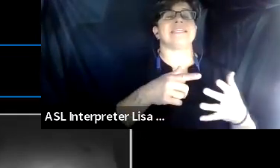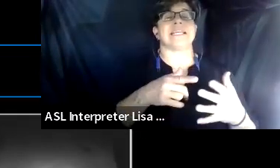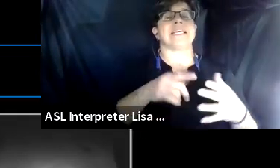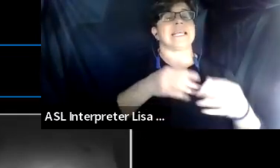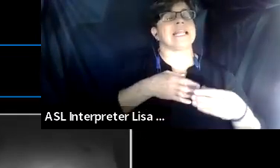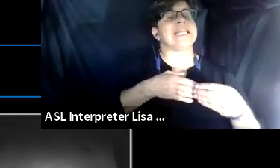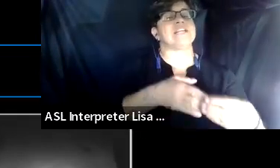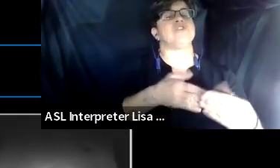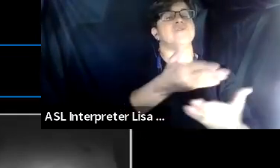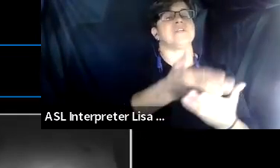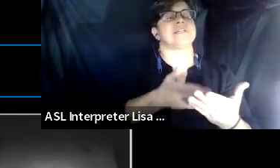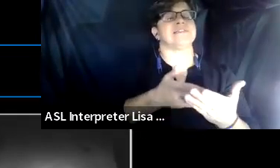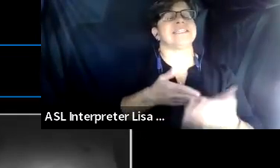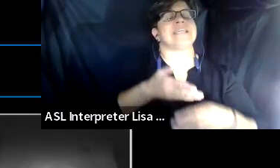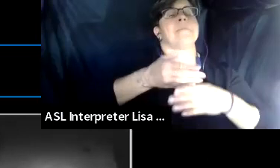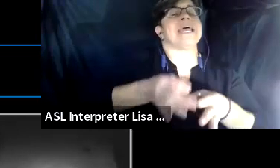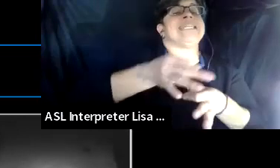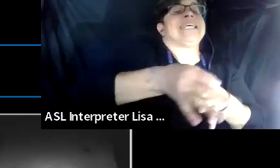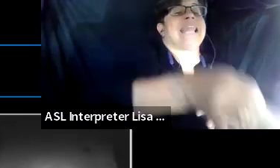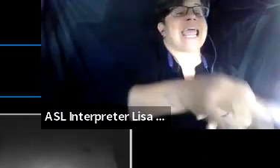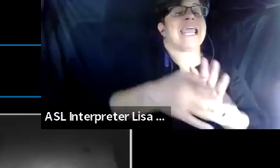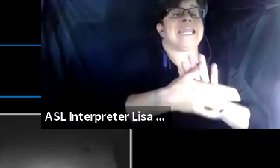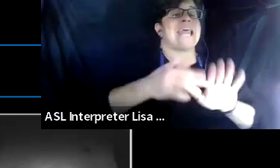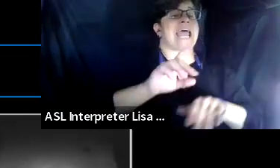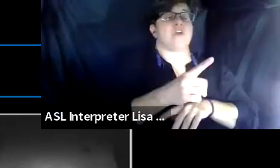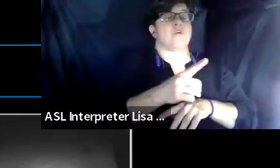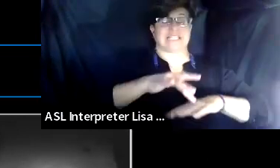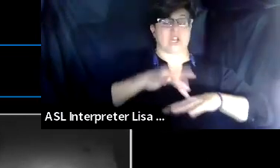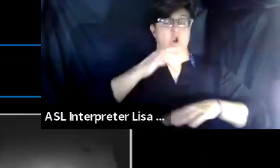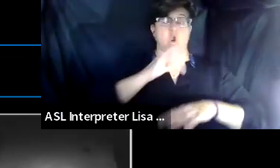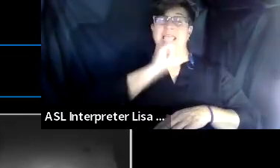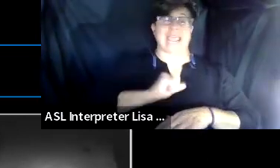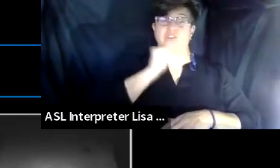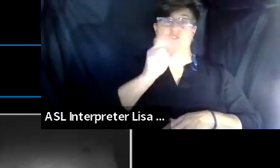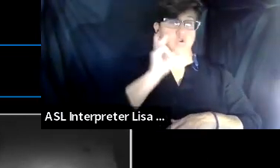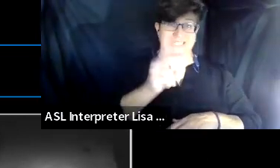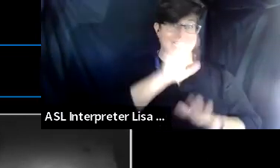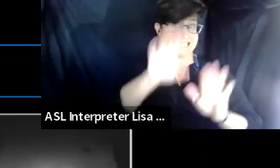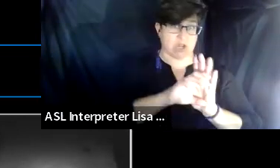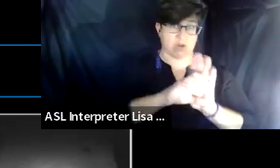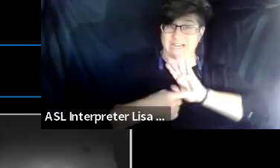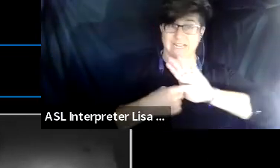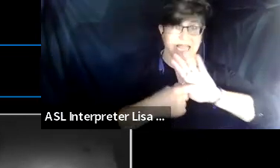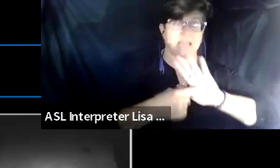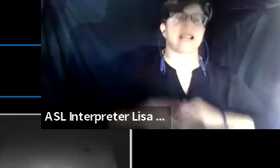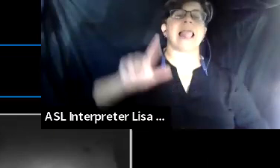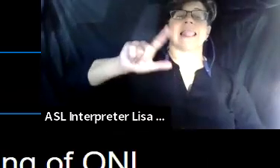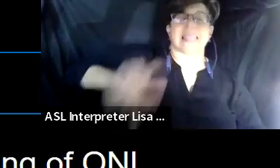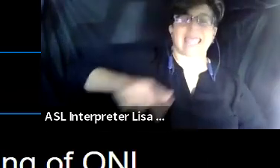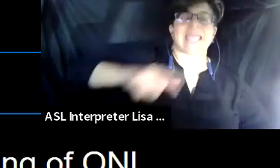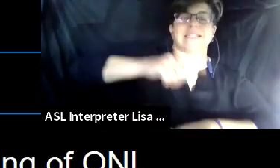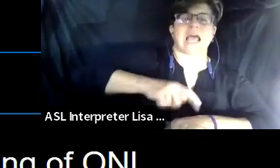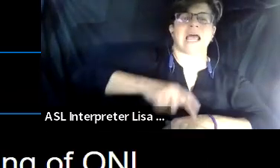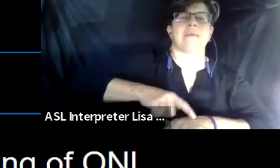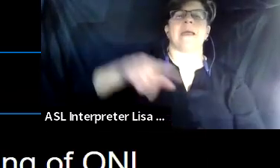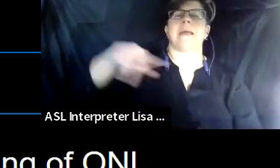because when one looks at the fundus at early ages, you don't really see this characteristic sign. In late stages, again, the pigmentary changes